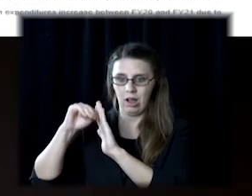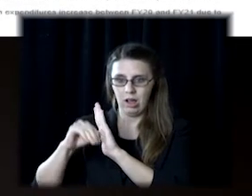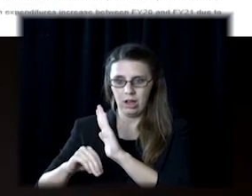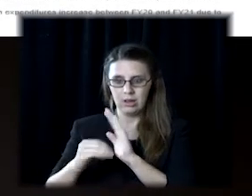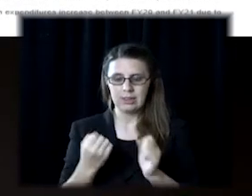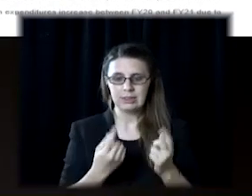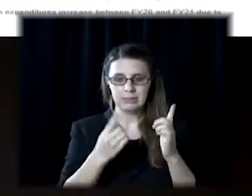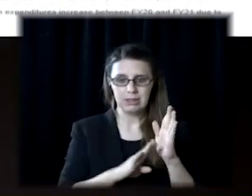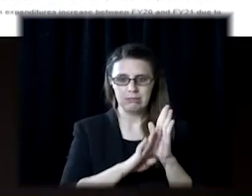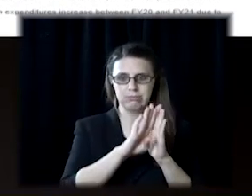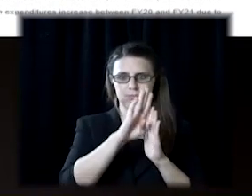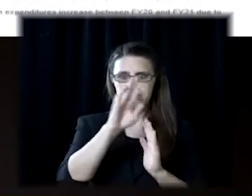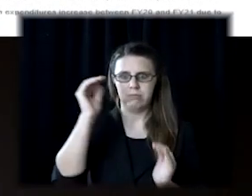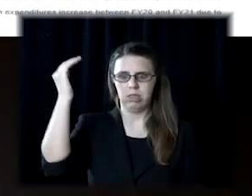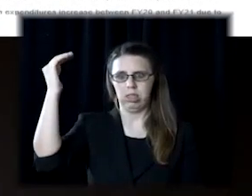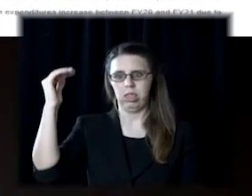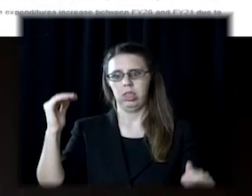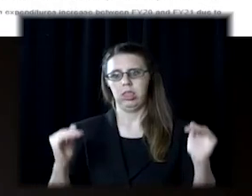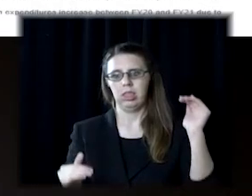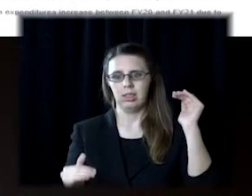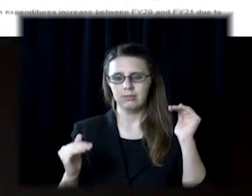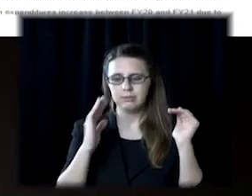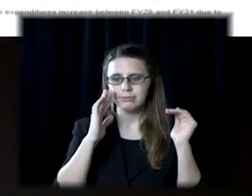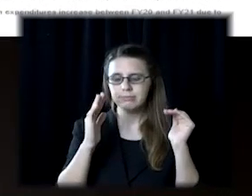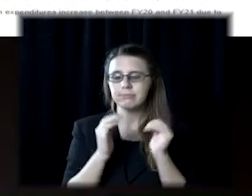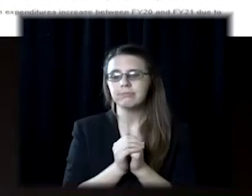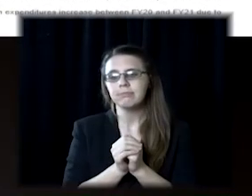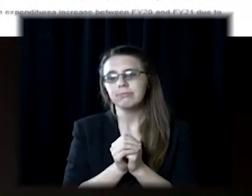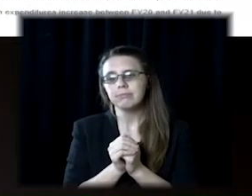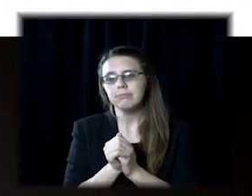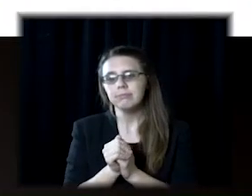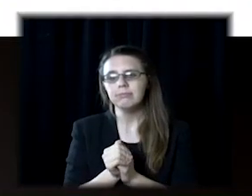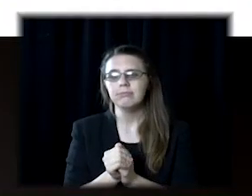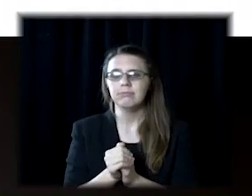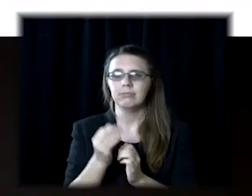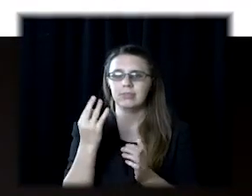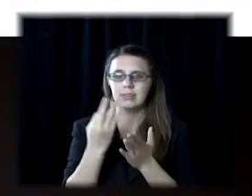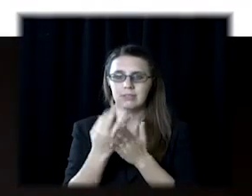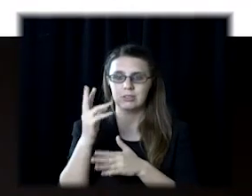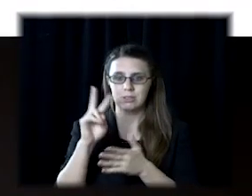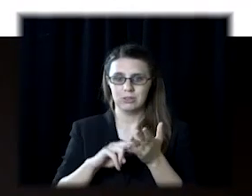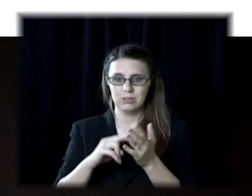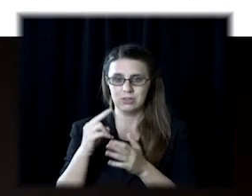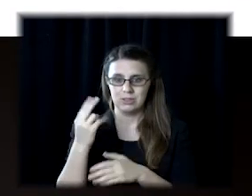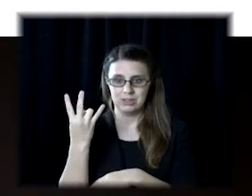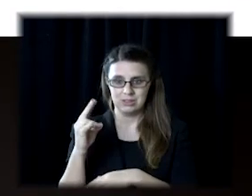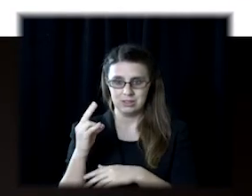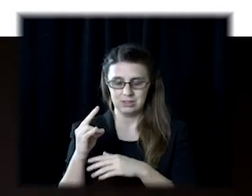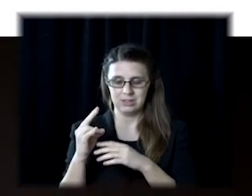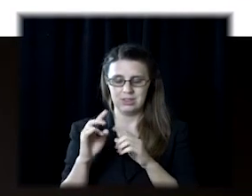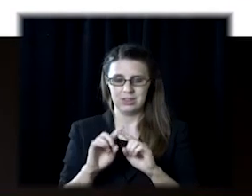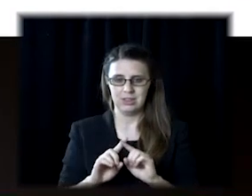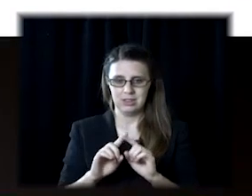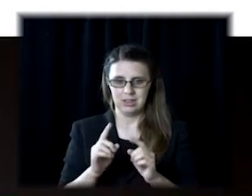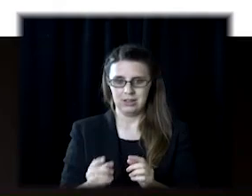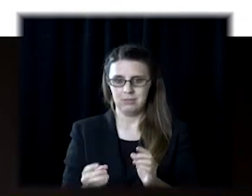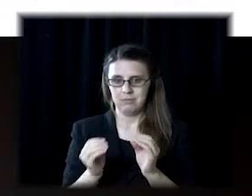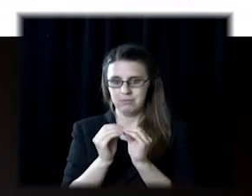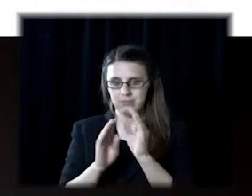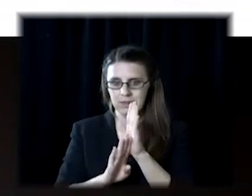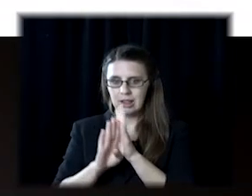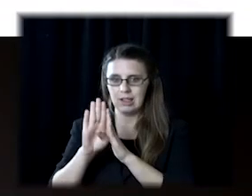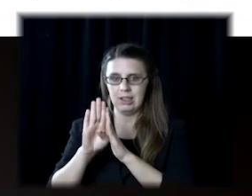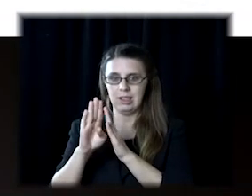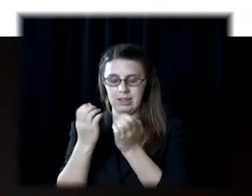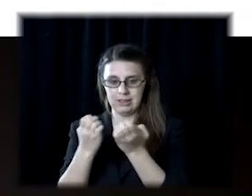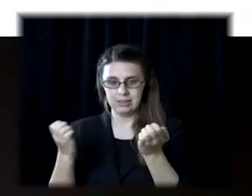In fiscal year 2018, there was a significant decline in economic activity after the storms, followed by a bounce back that continues into fiscal